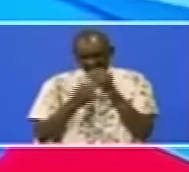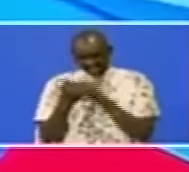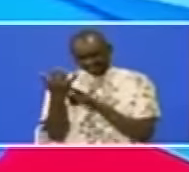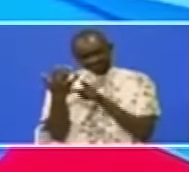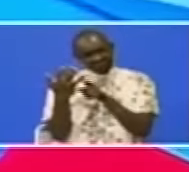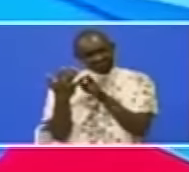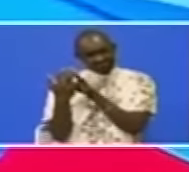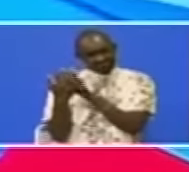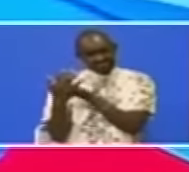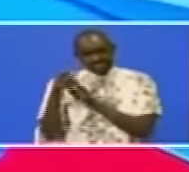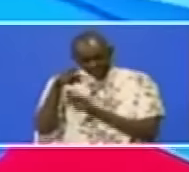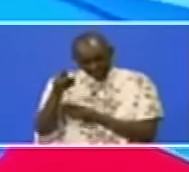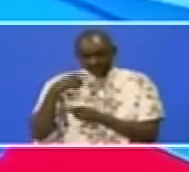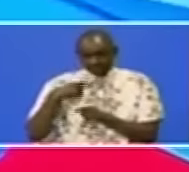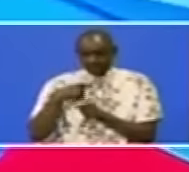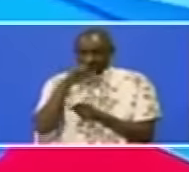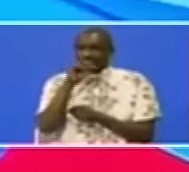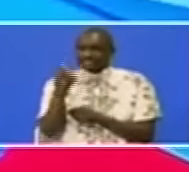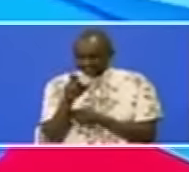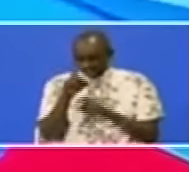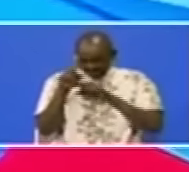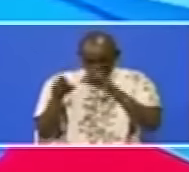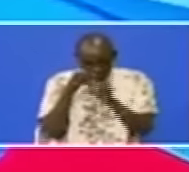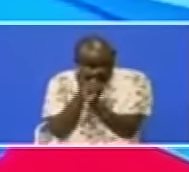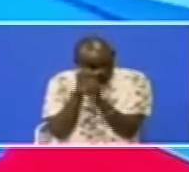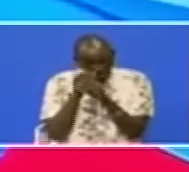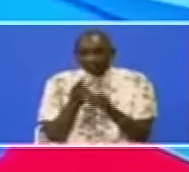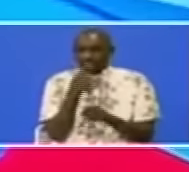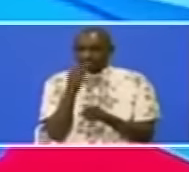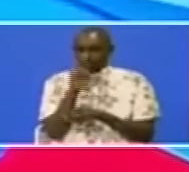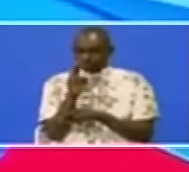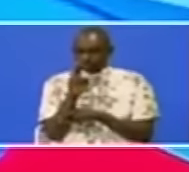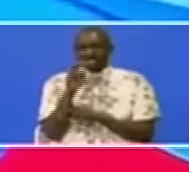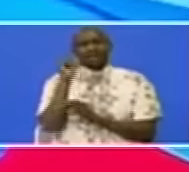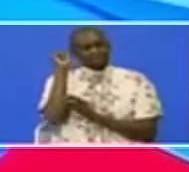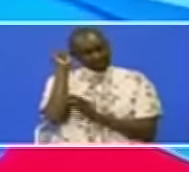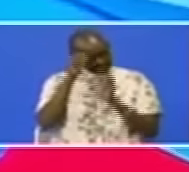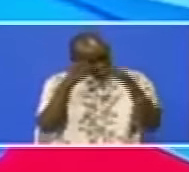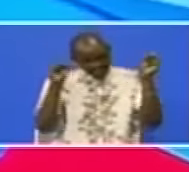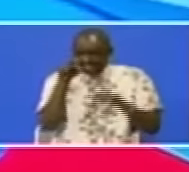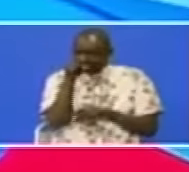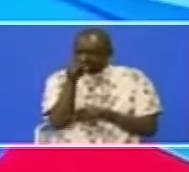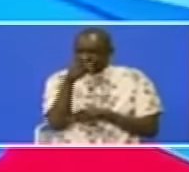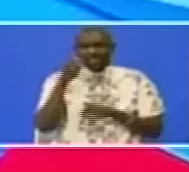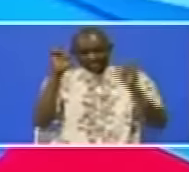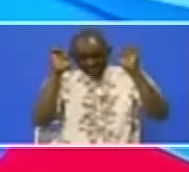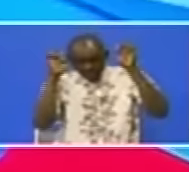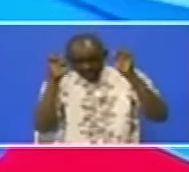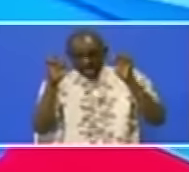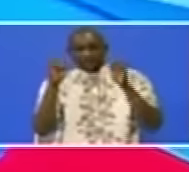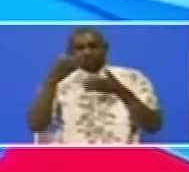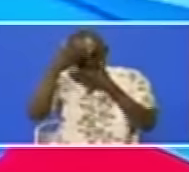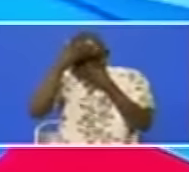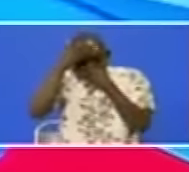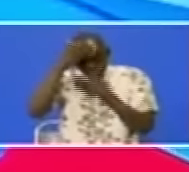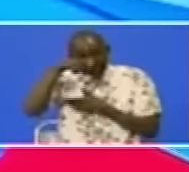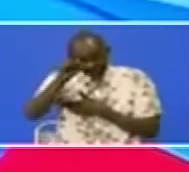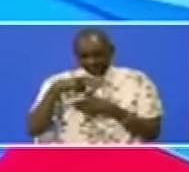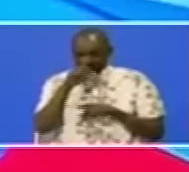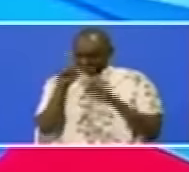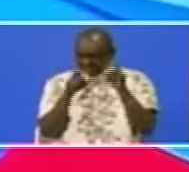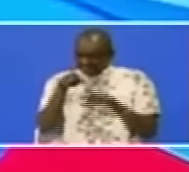care regarding their drug testing systems. IAAF President Sebastian Coe says Ethiopia and Morocco need a robust testing